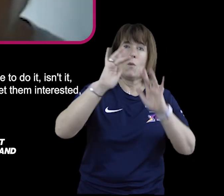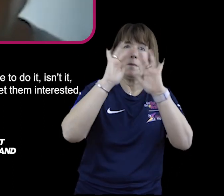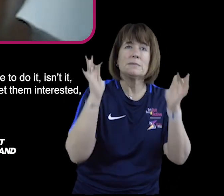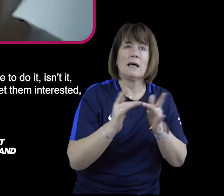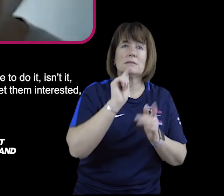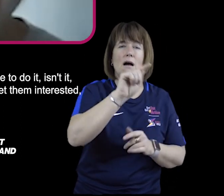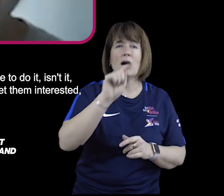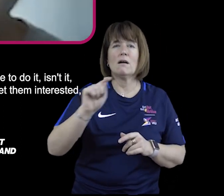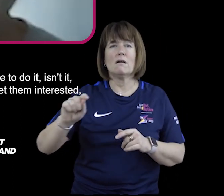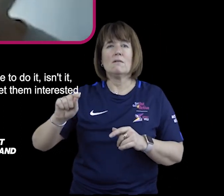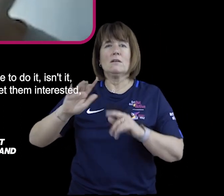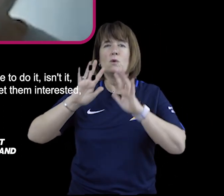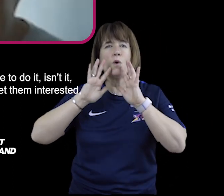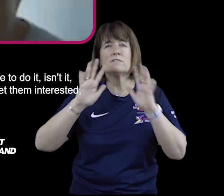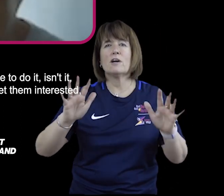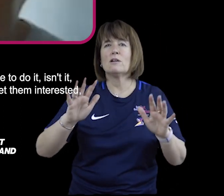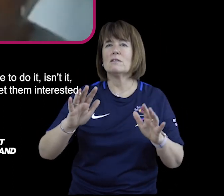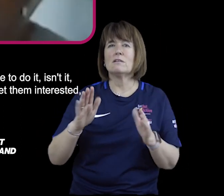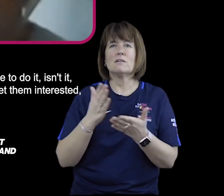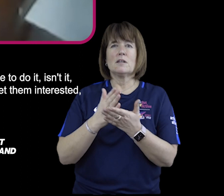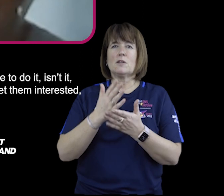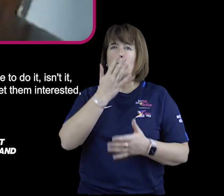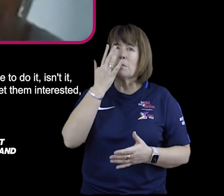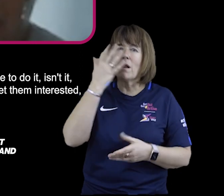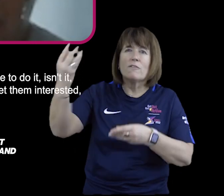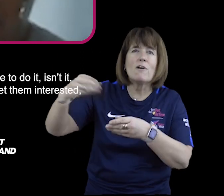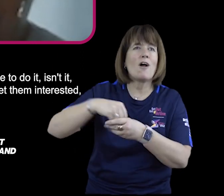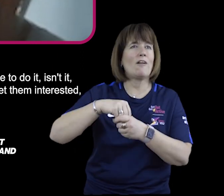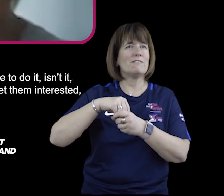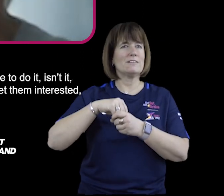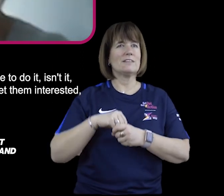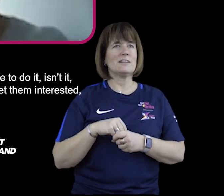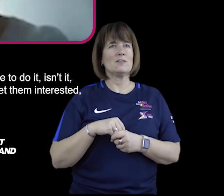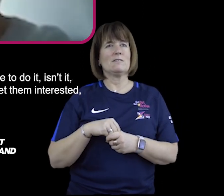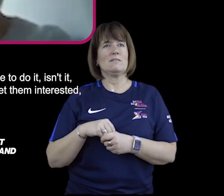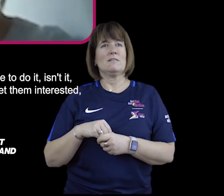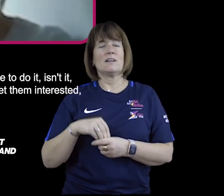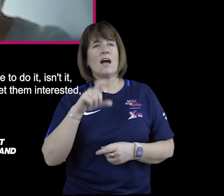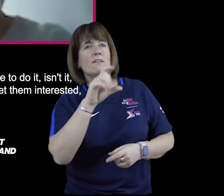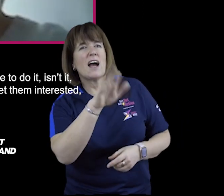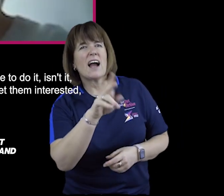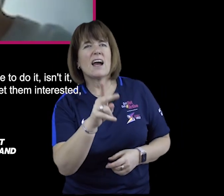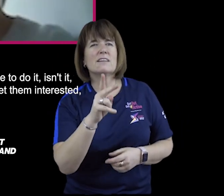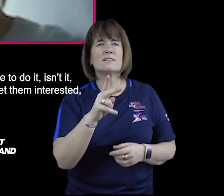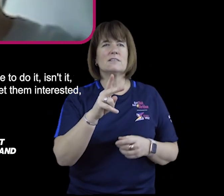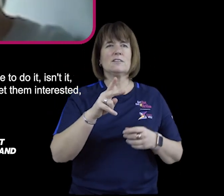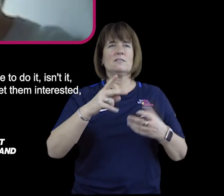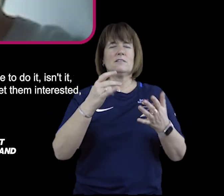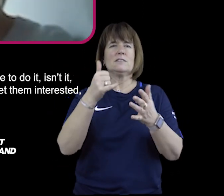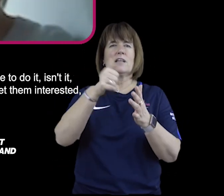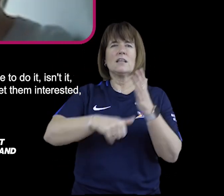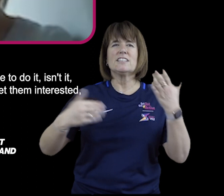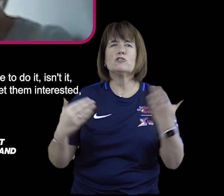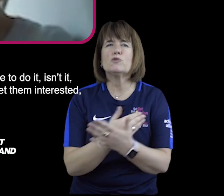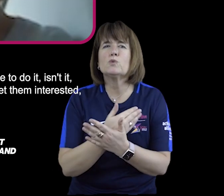would be wonderful. It's just getting those people to do it, isn't it, Catherine? And again, we have got to start from you've got to start to